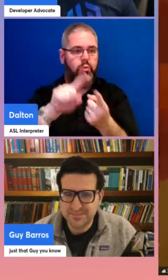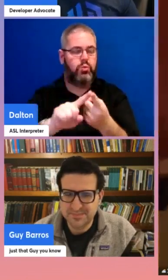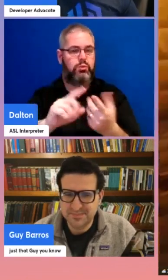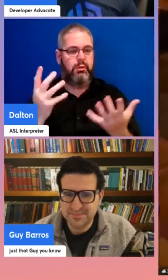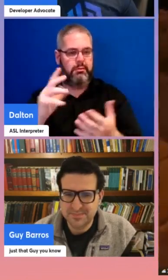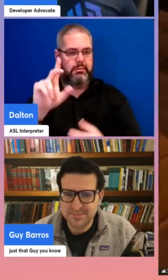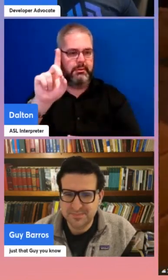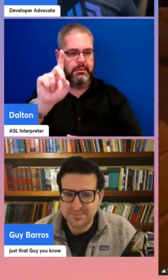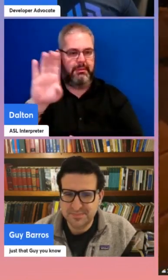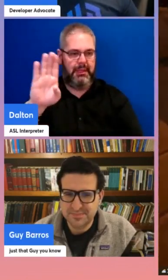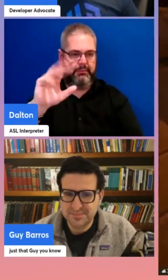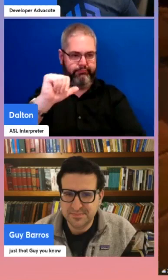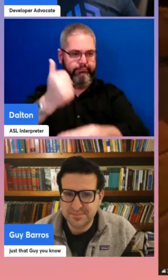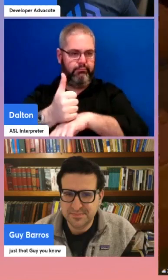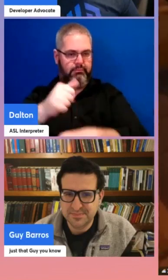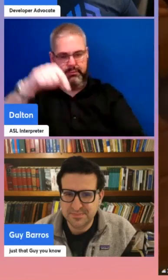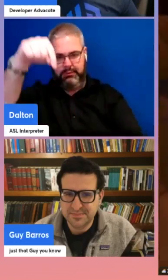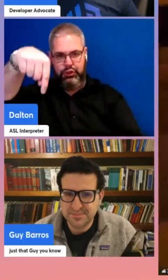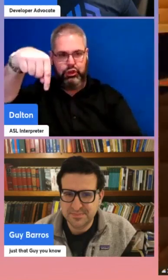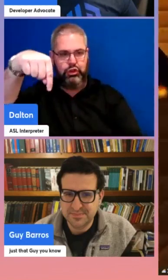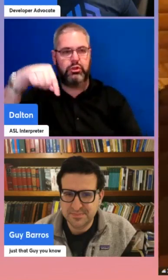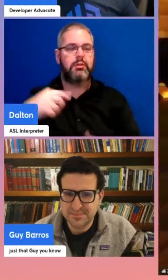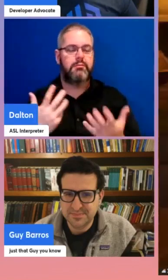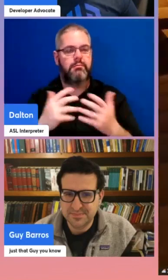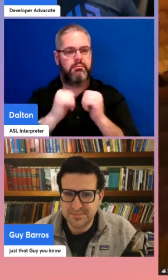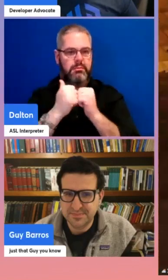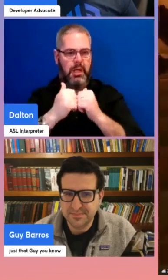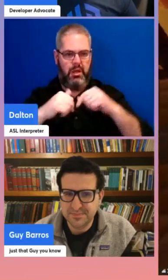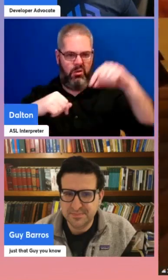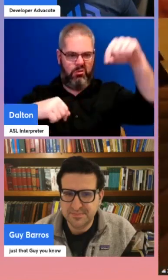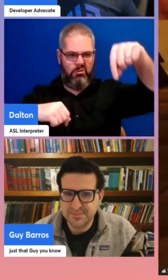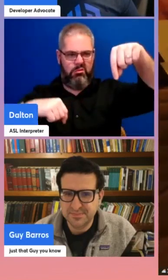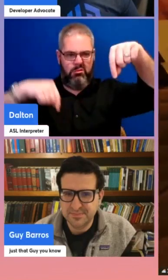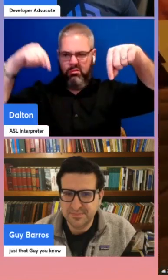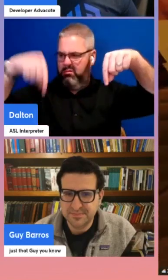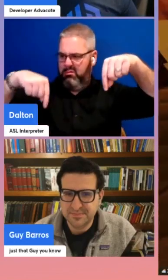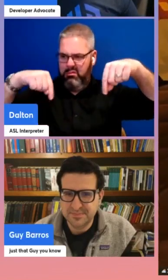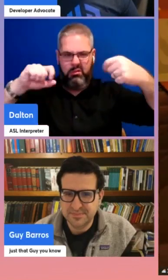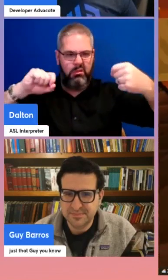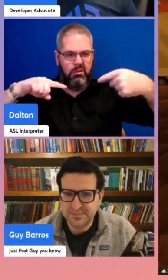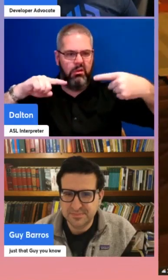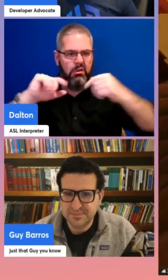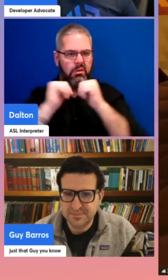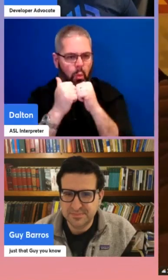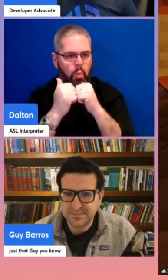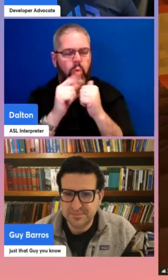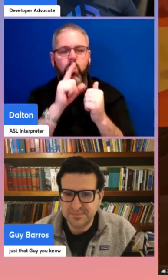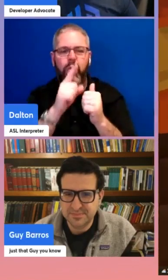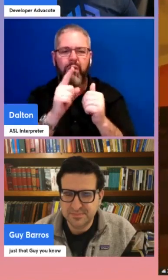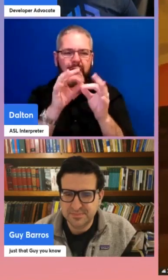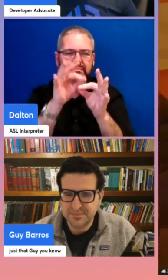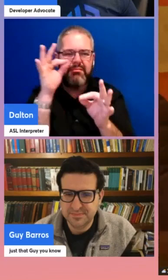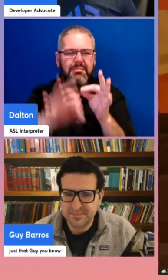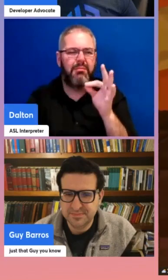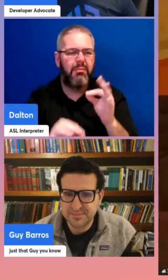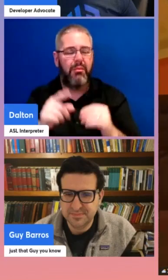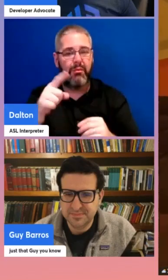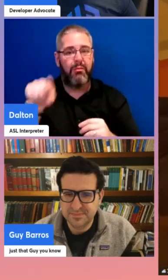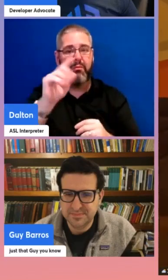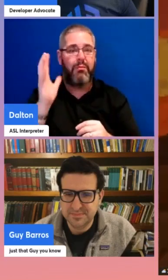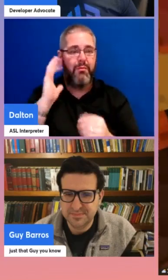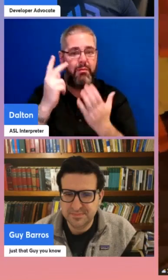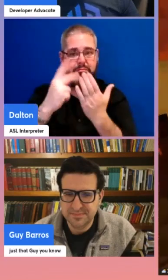here. So how am I going to do that? Well, this is quite simple, and anybody who's programmed in